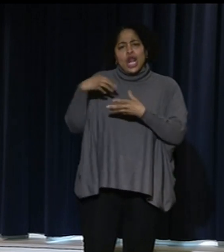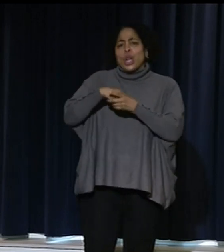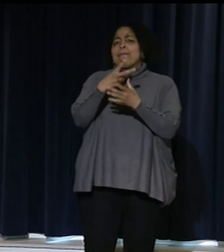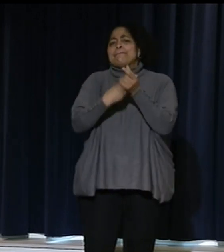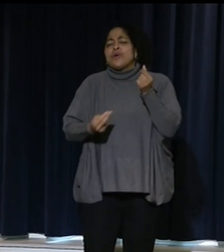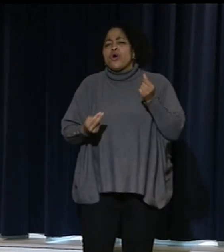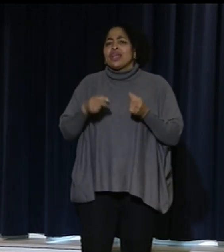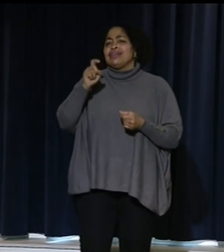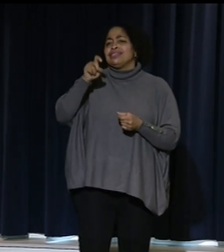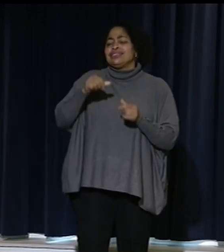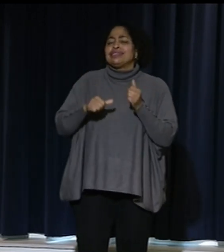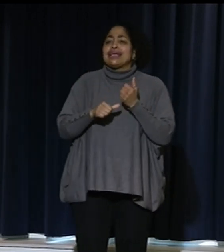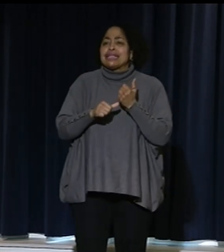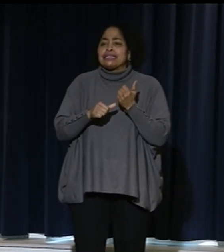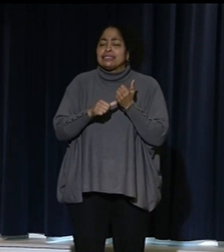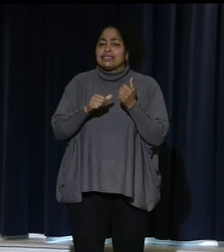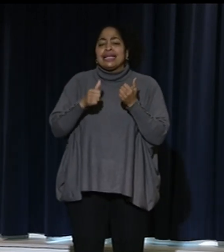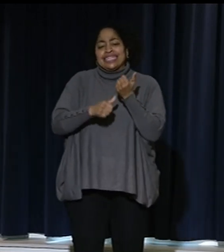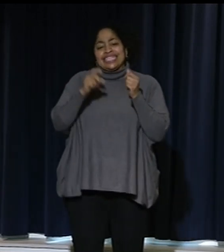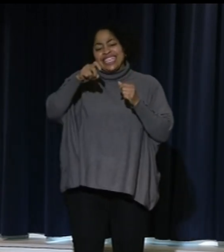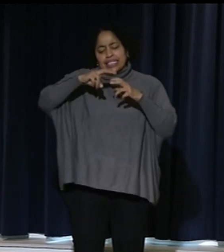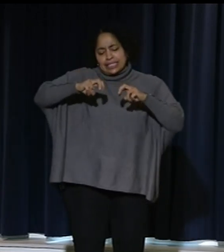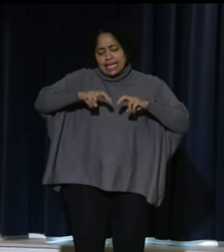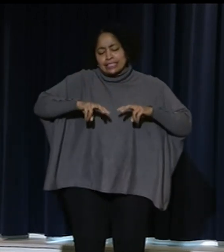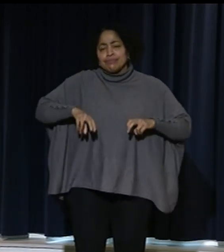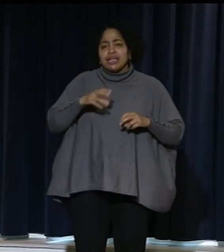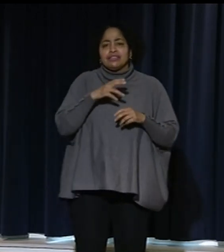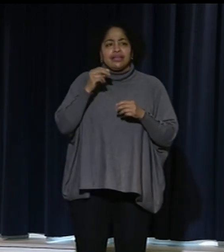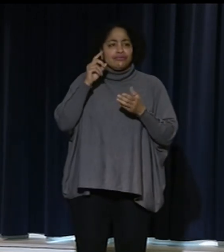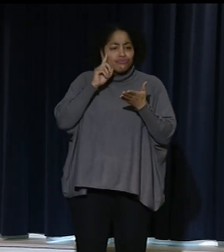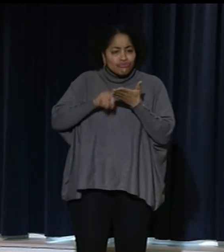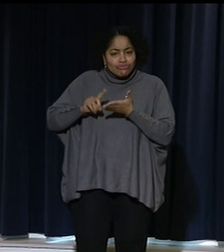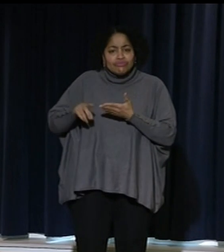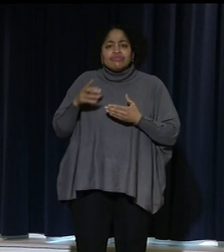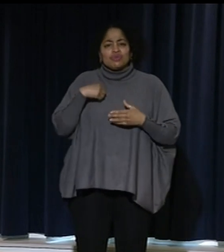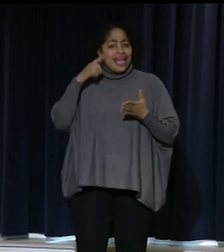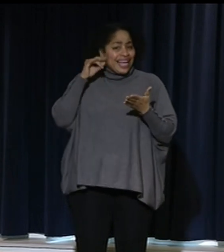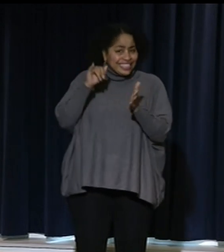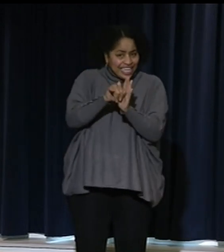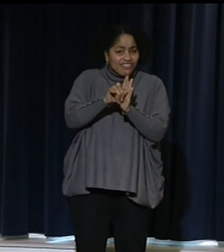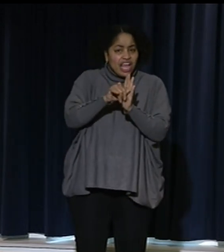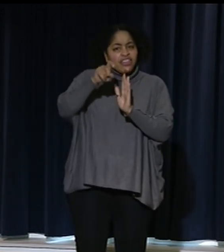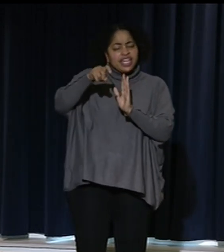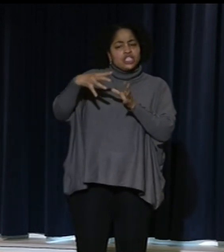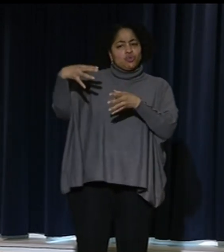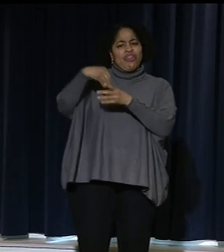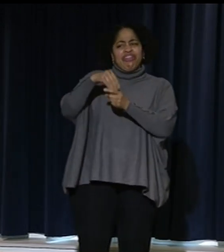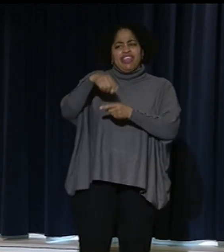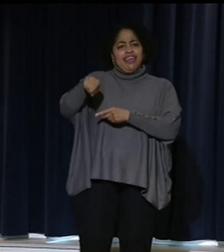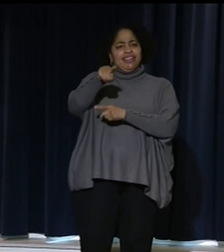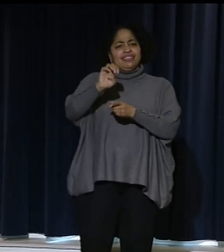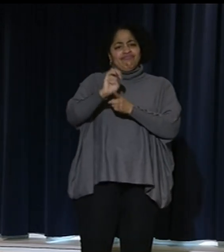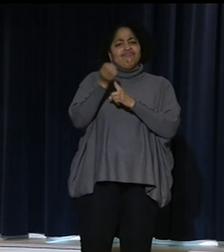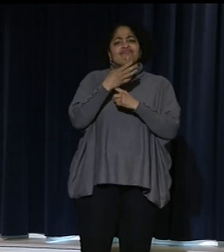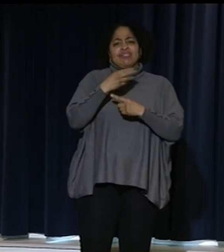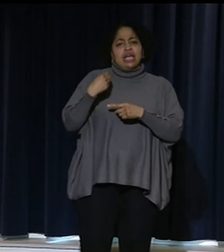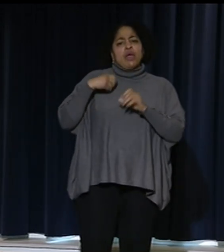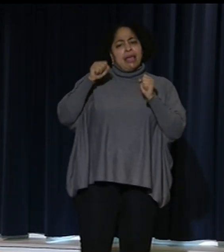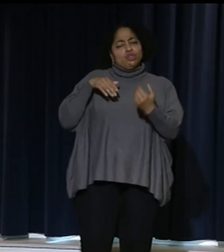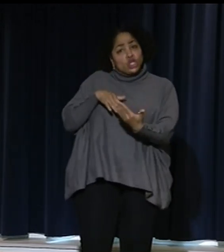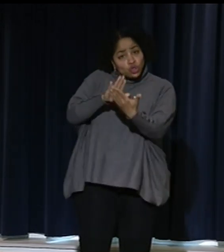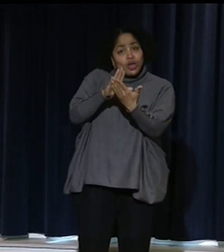both needs assessments, in which so far the city has been a phenomenal partner on that. We identify needs within these settings, and we're able to address